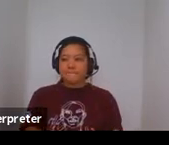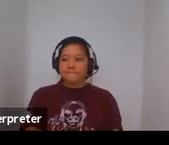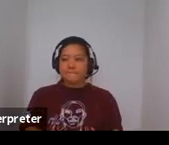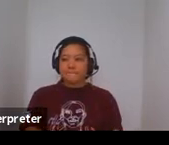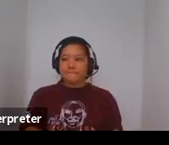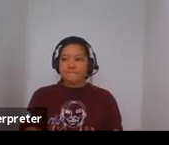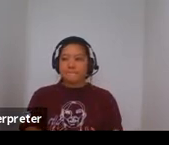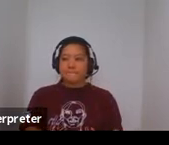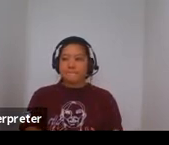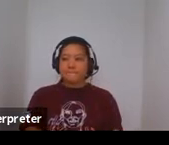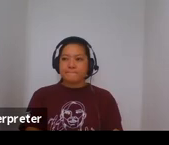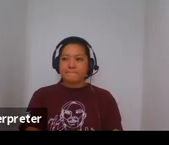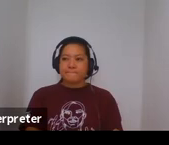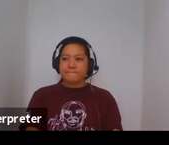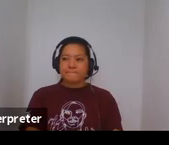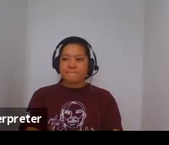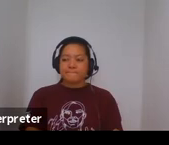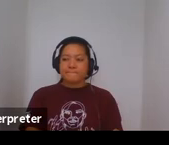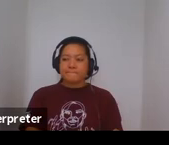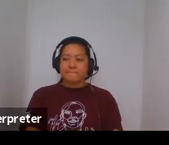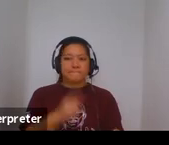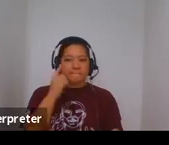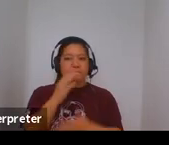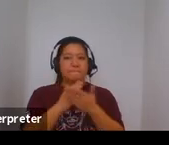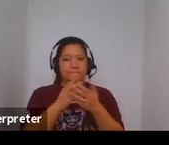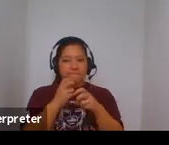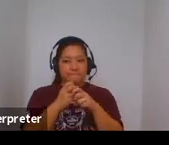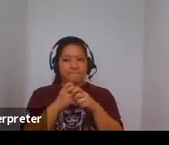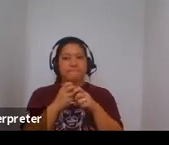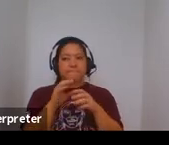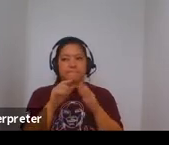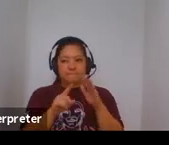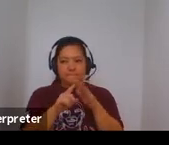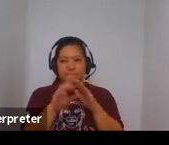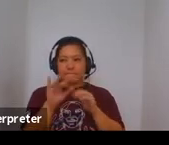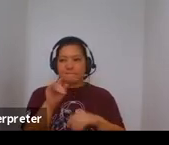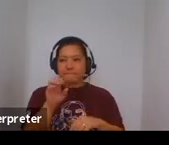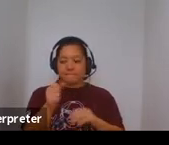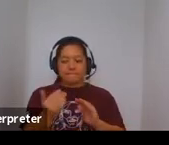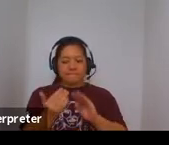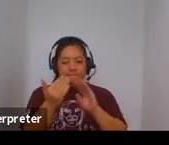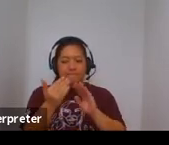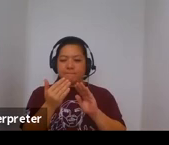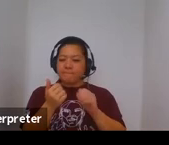some of the most difficult cases I've dealt with either directly or indirectly have involved